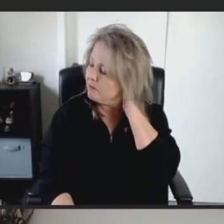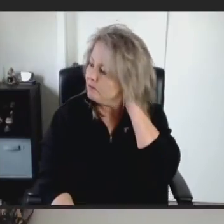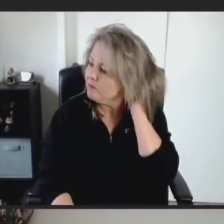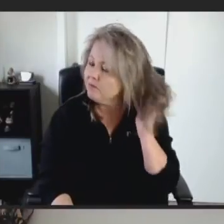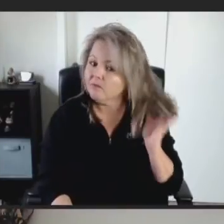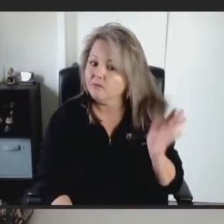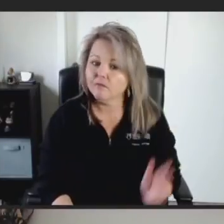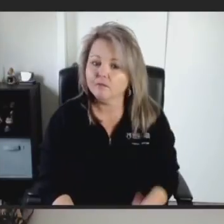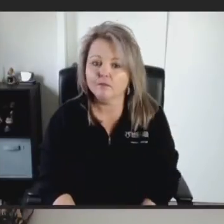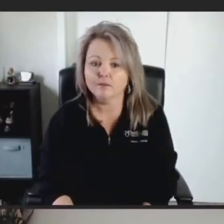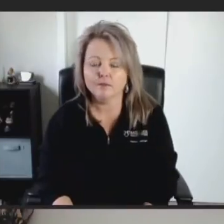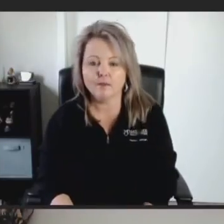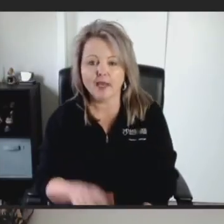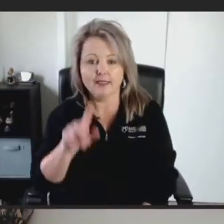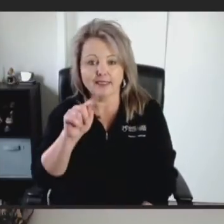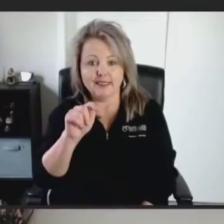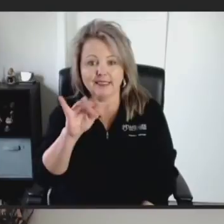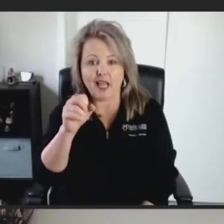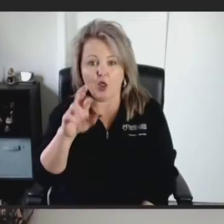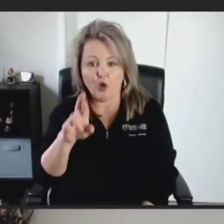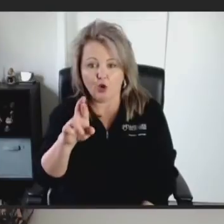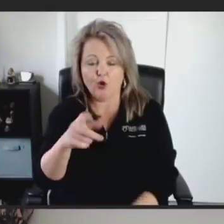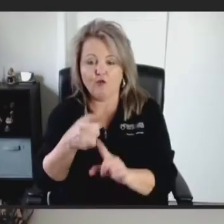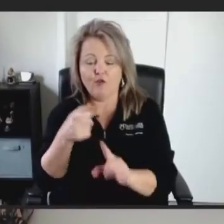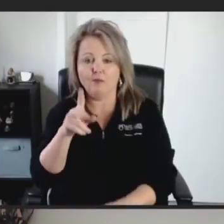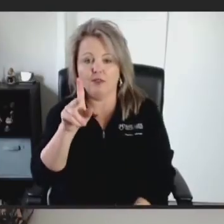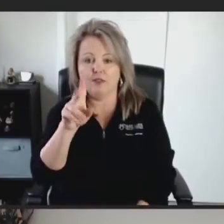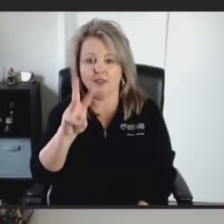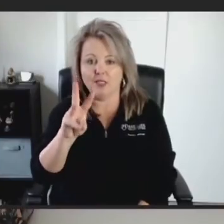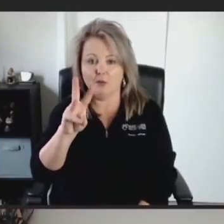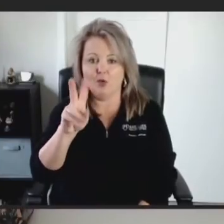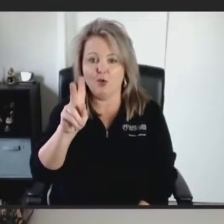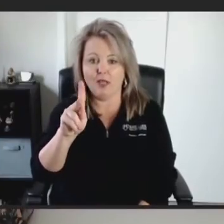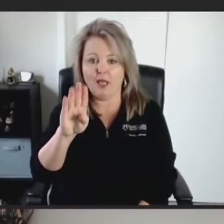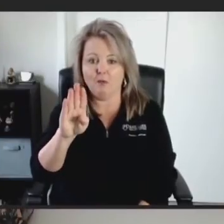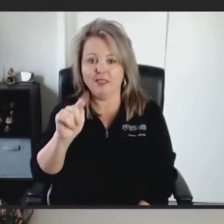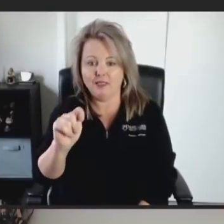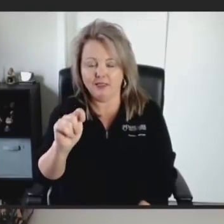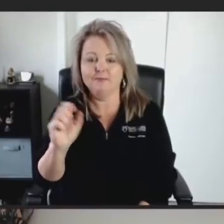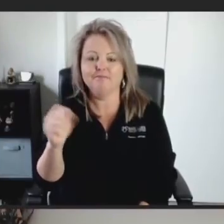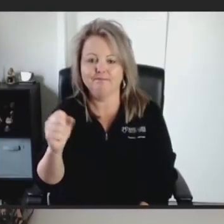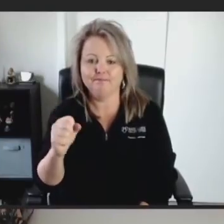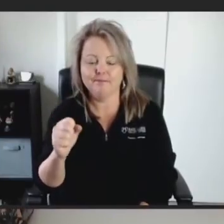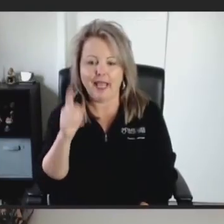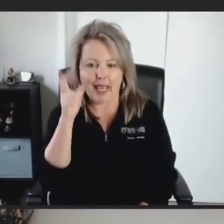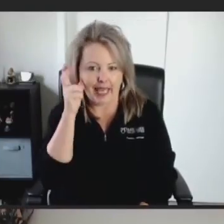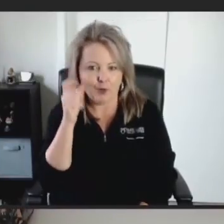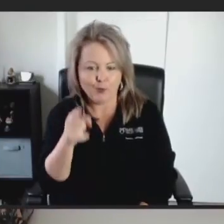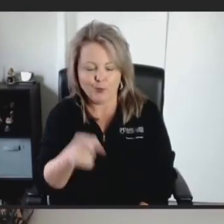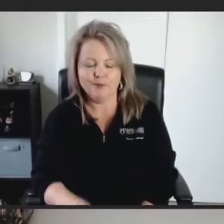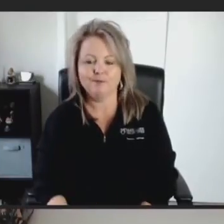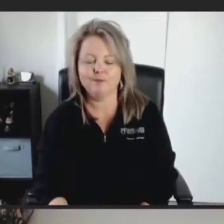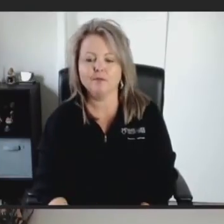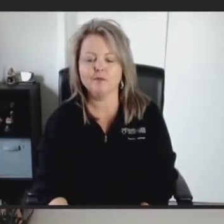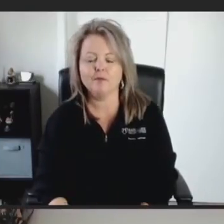Go ahead, Tyler from WKBT. Hear me? Perfect. So yeah, I'm just curious to know,